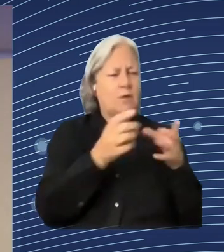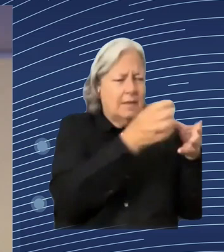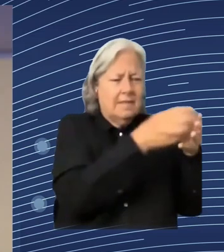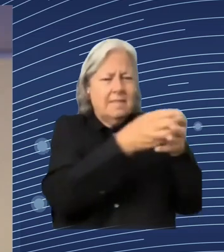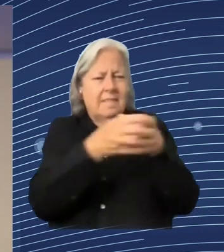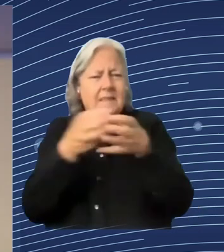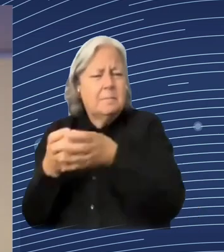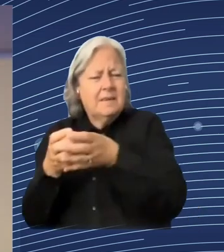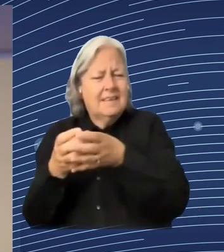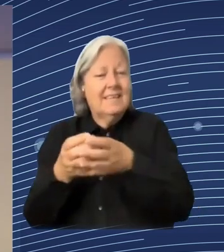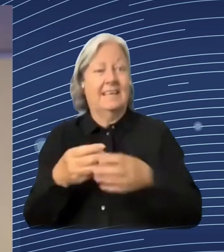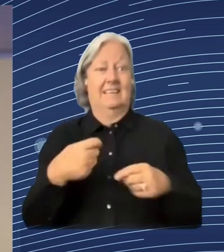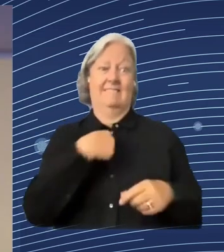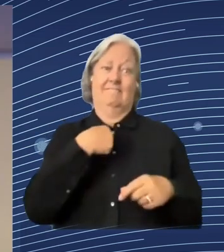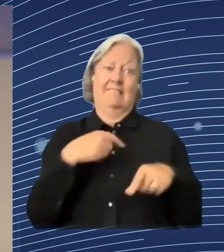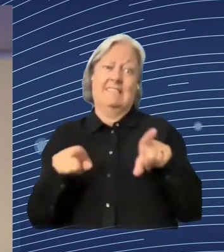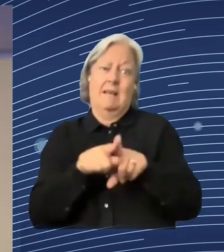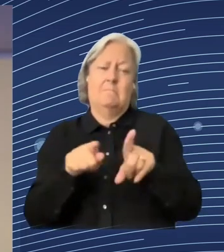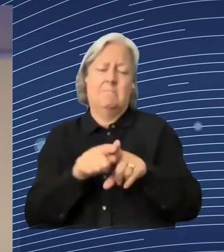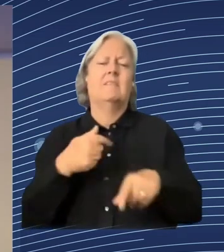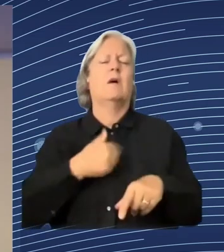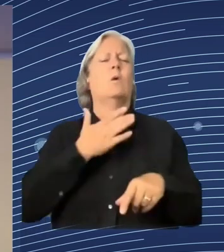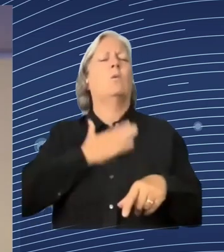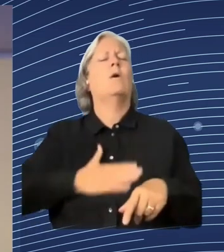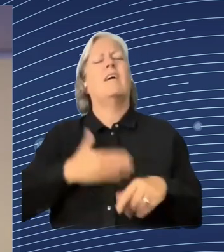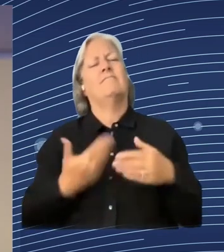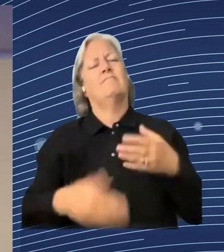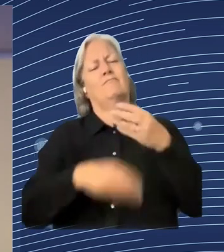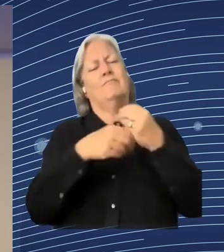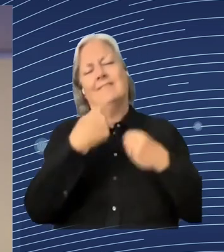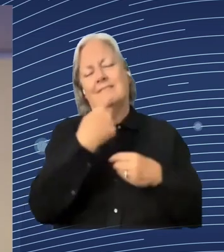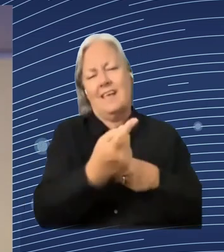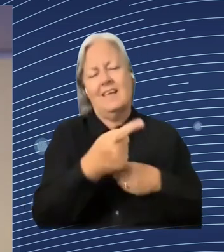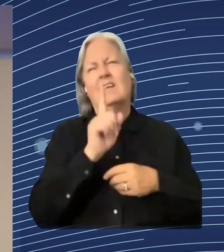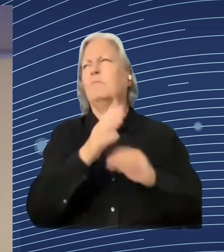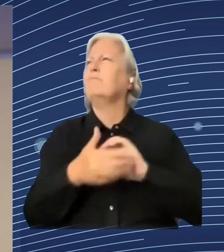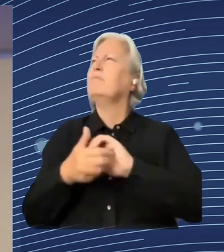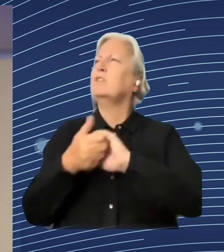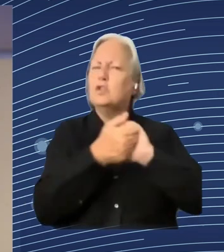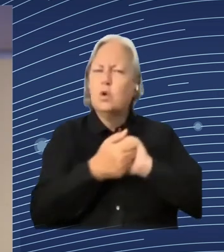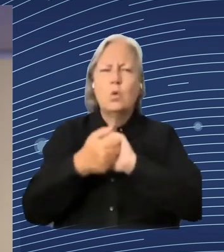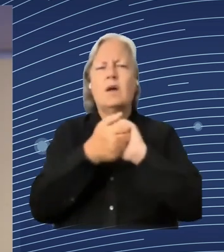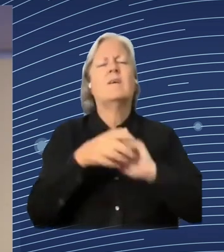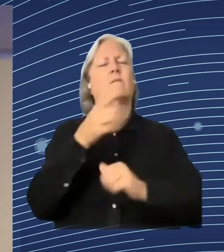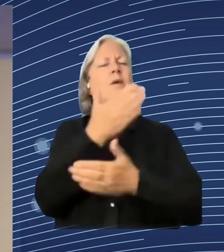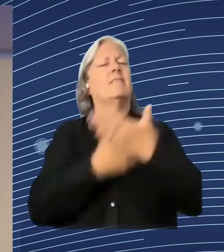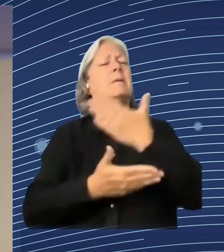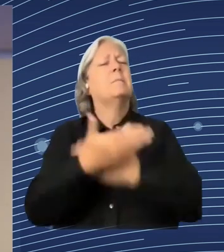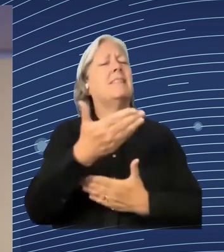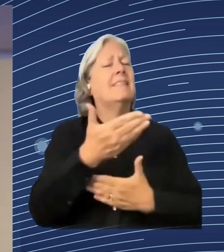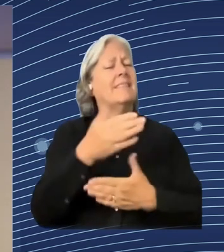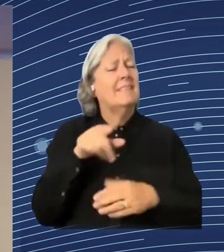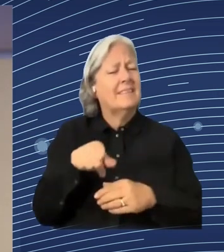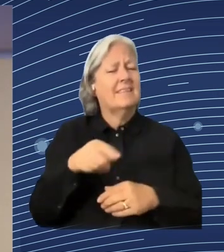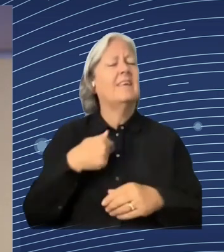something we were doing. And I would also like to mention there was the Association for Disabilities that I would